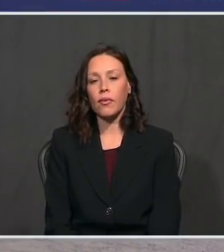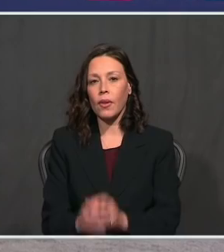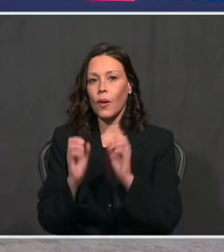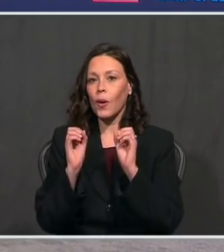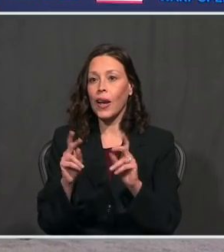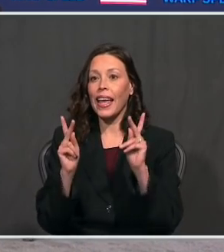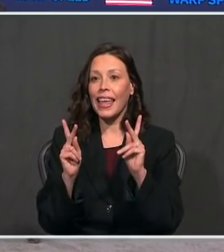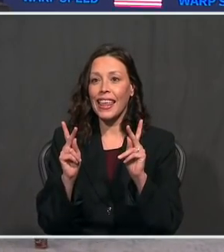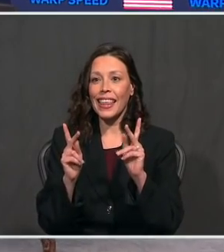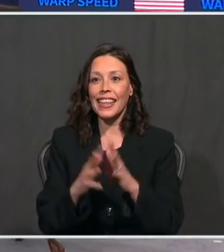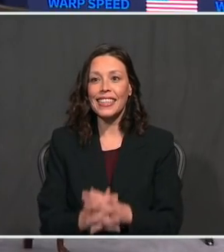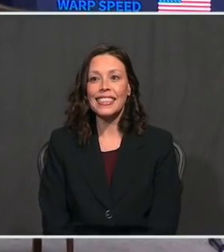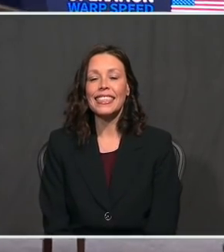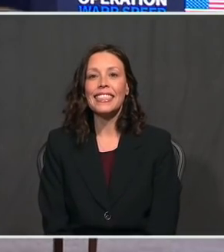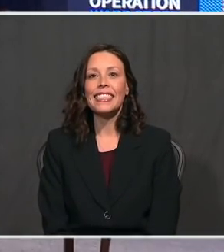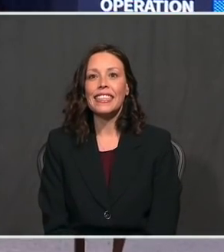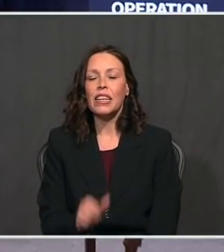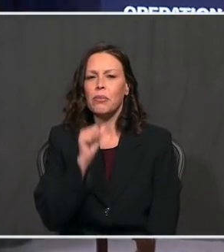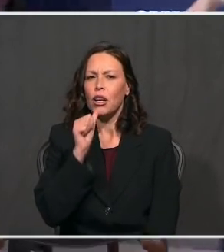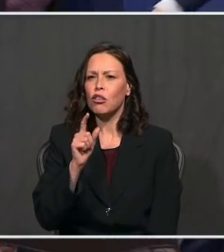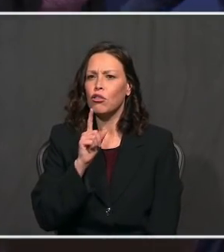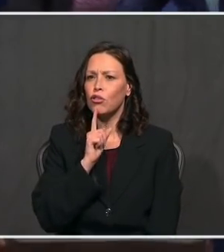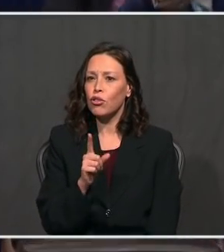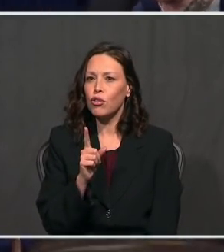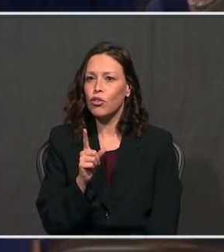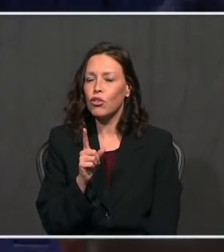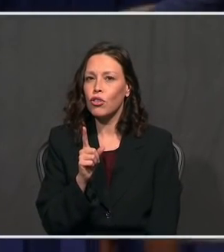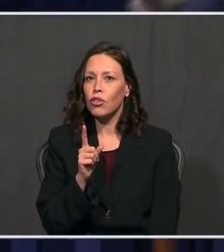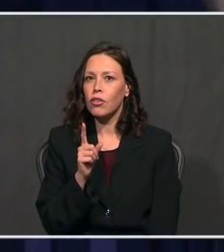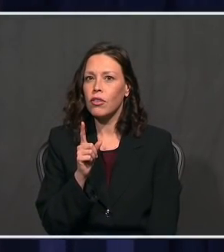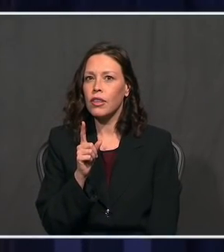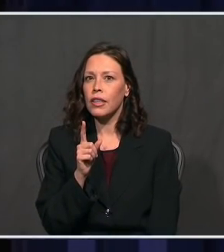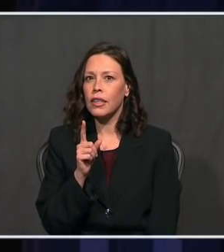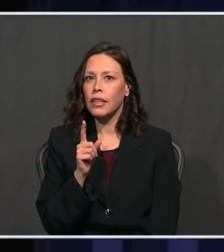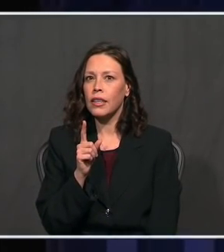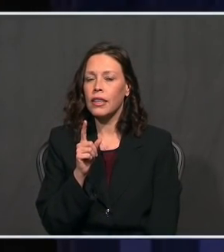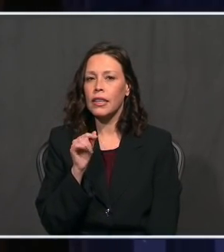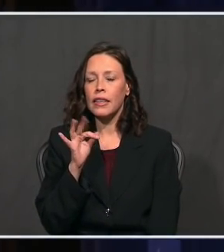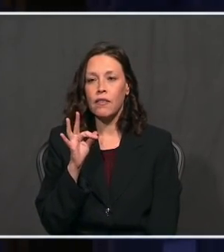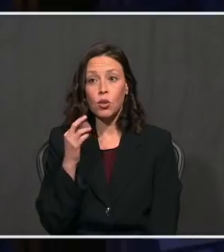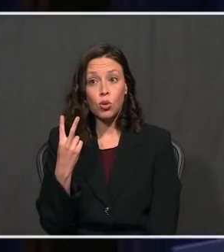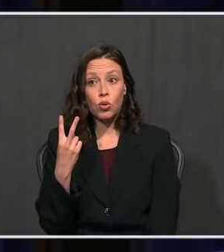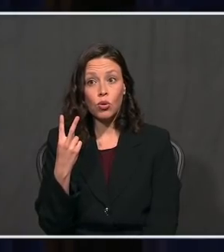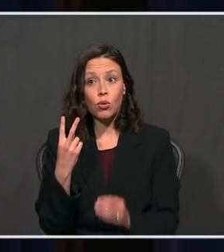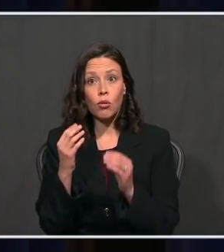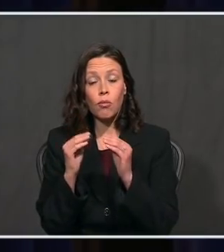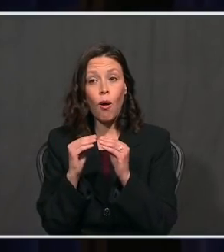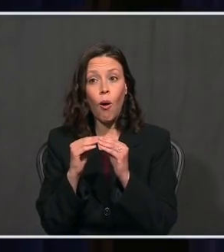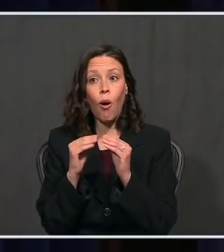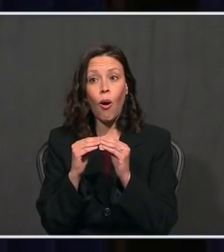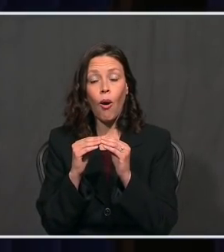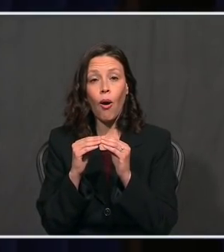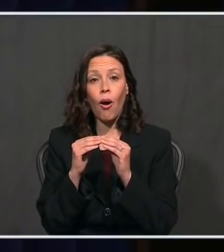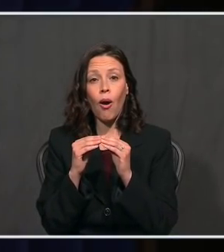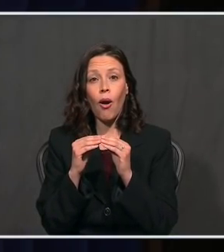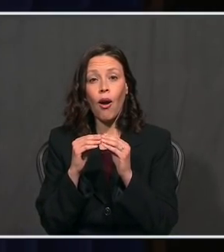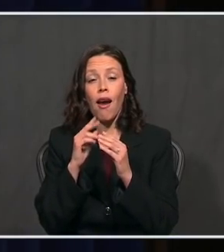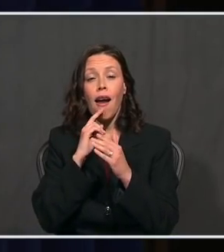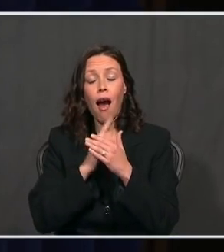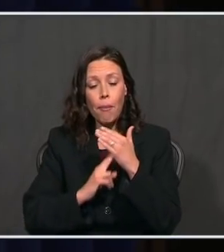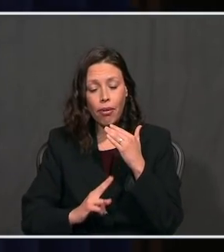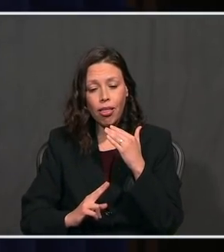Okay, I'm not sure there's two more humble, selfless, competent leaders in the country.